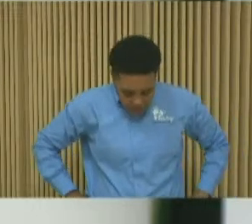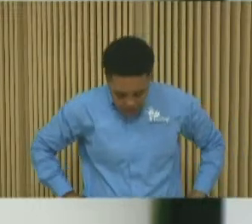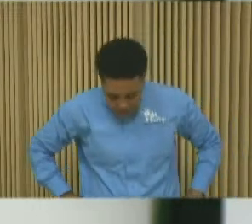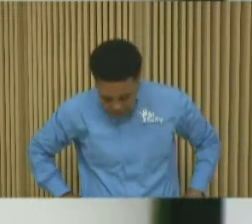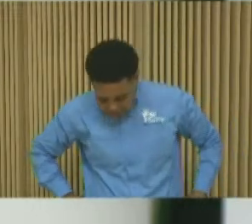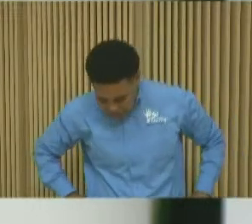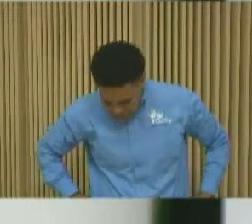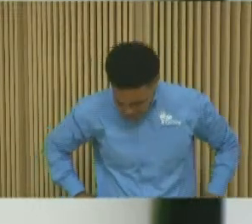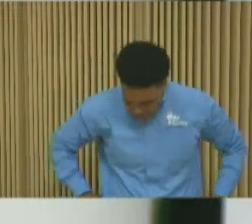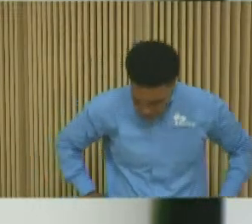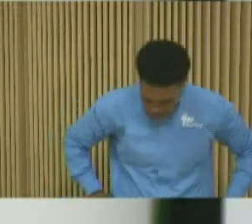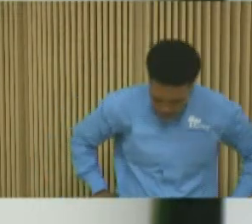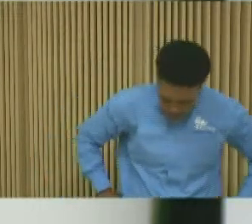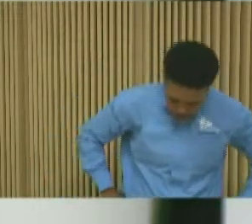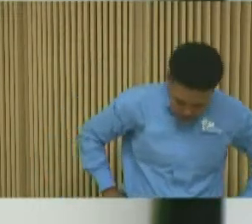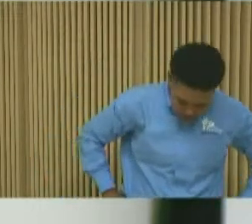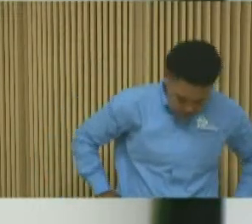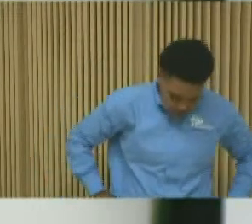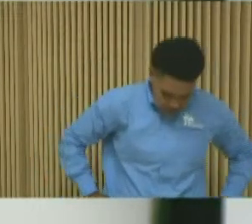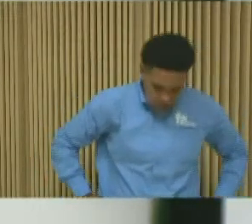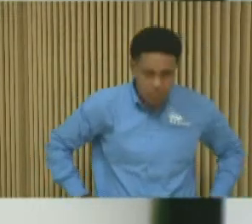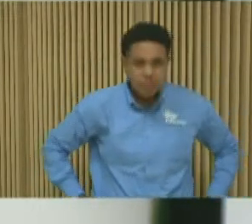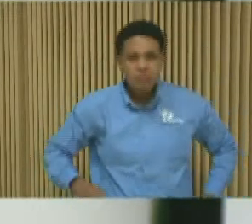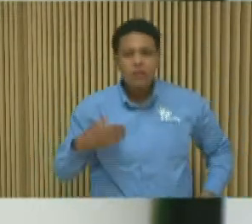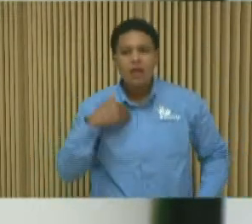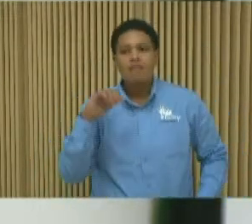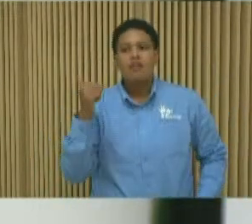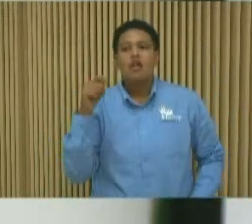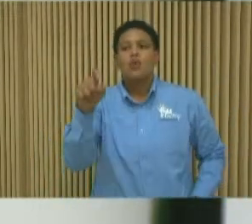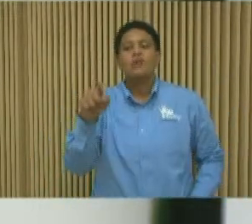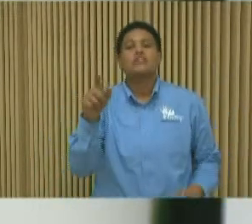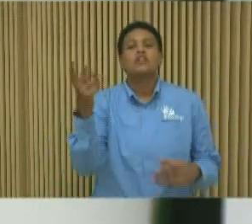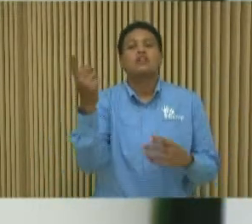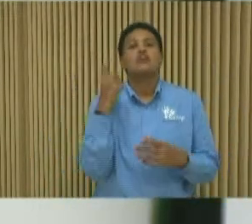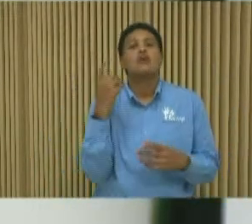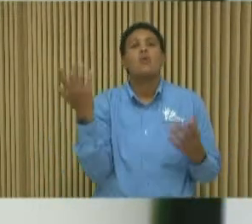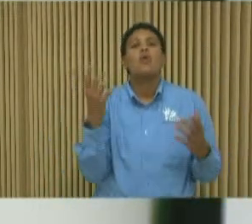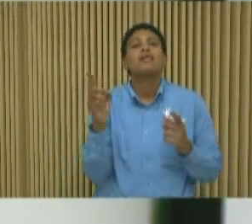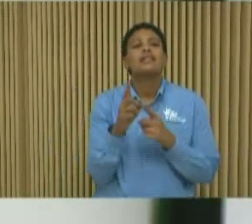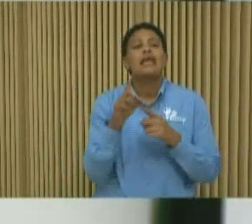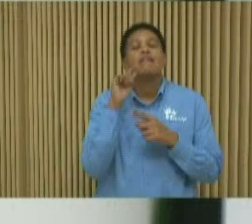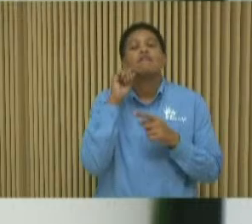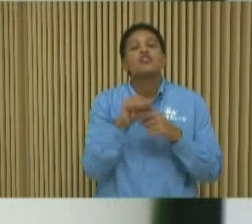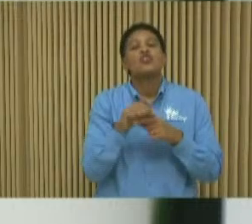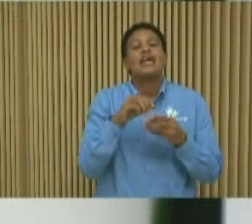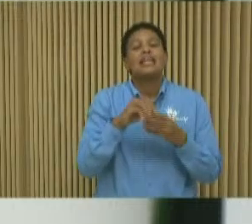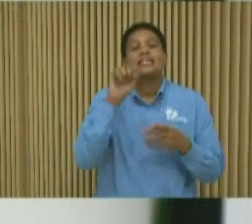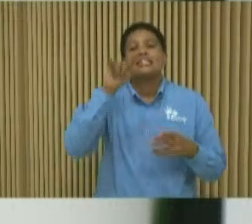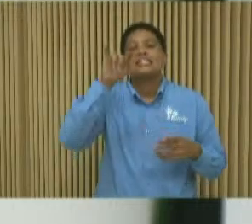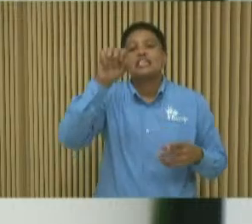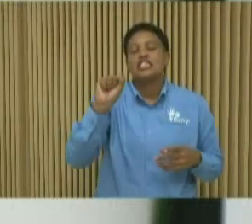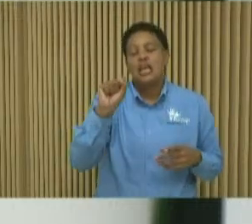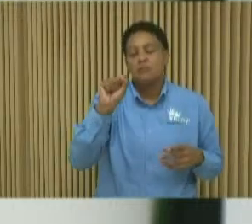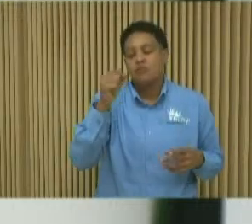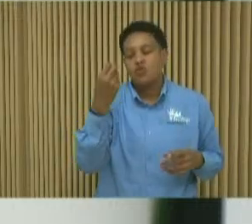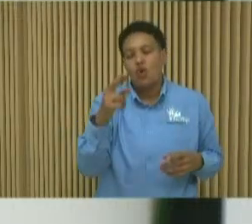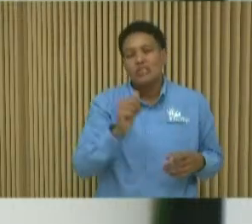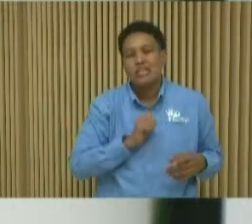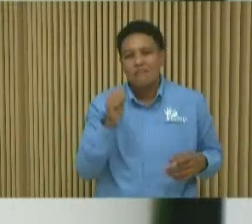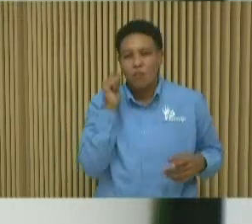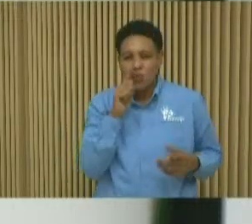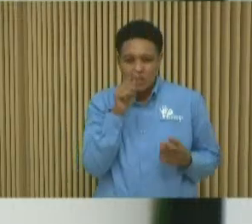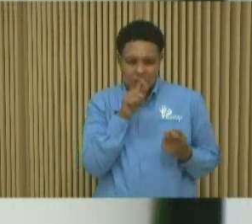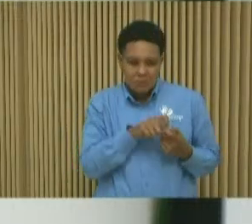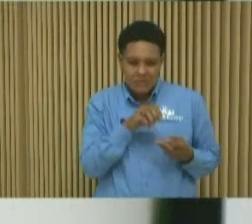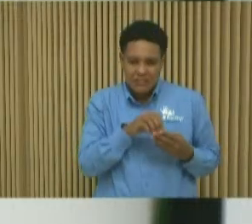in. Dwayne Henry is asking, what are the dates for training in St. James? Or, well, I wouldn't even be so specific